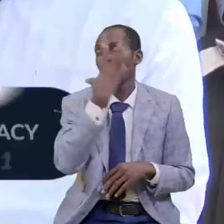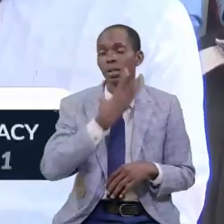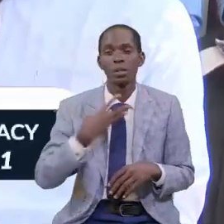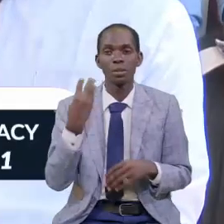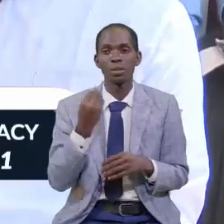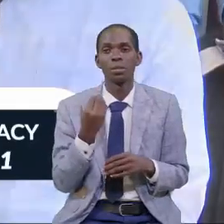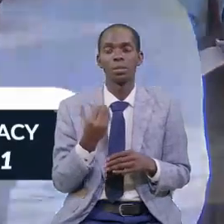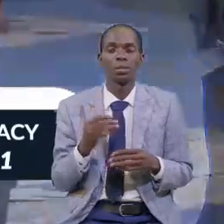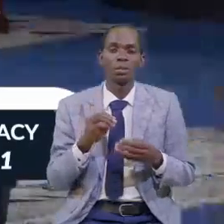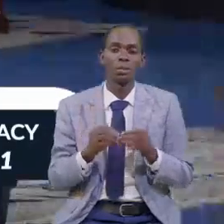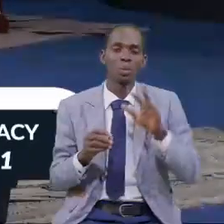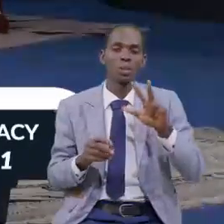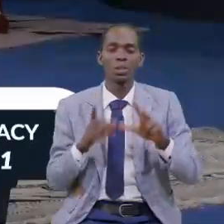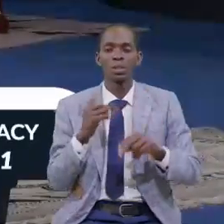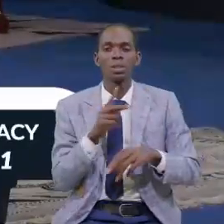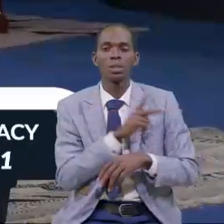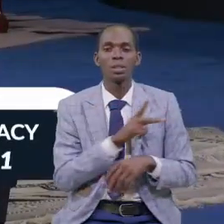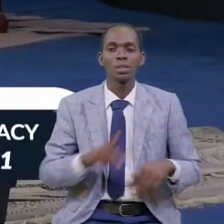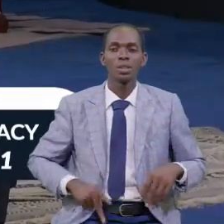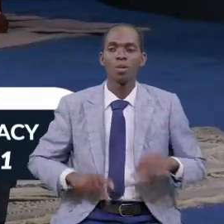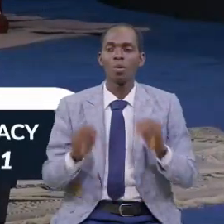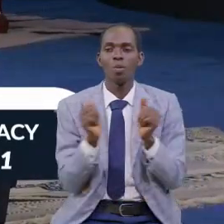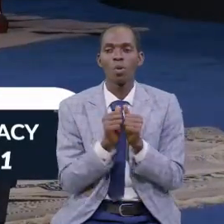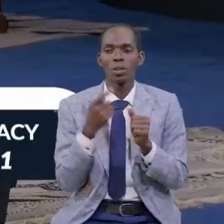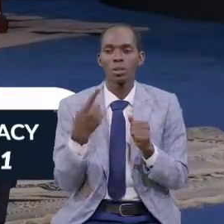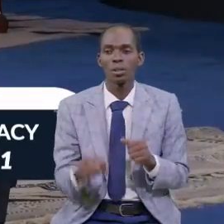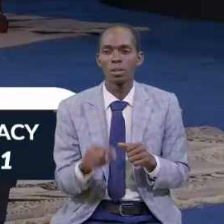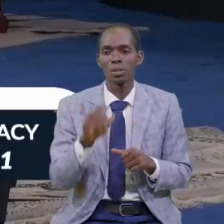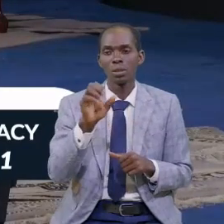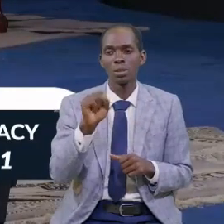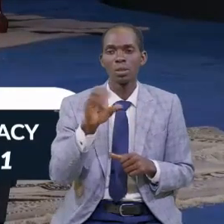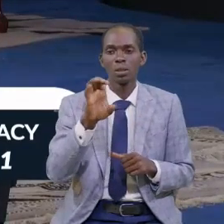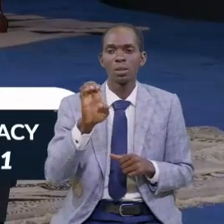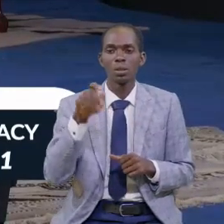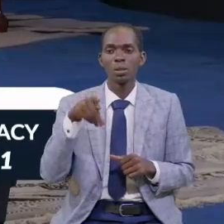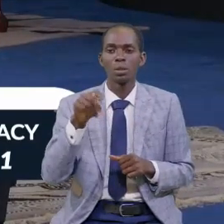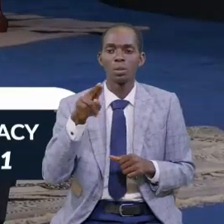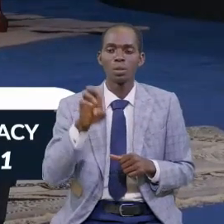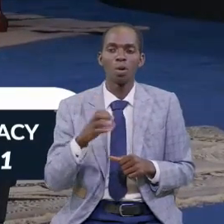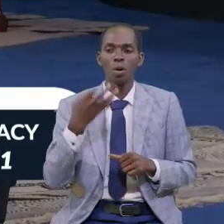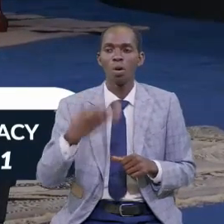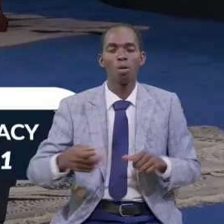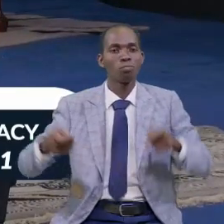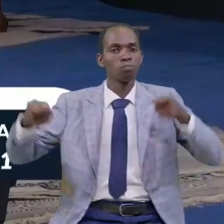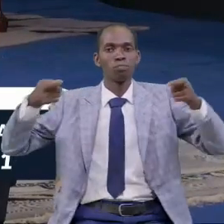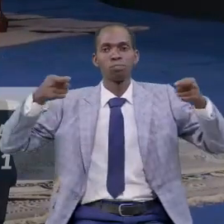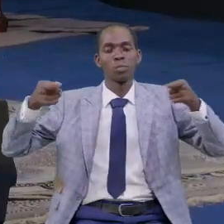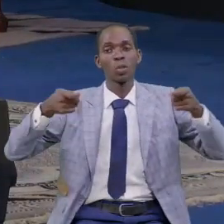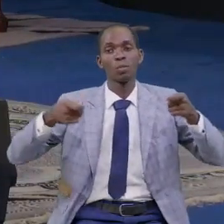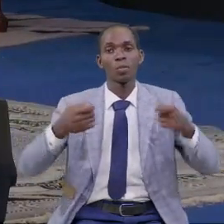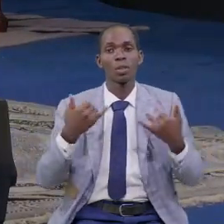King with the scepter of supremacy. Look at number one. Number one,